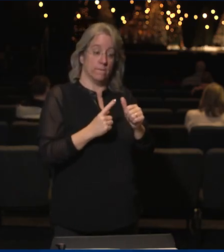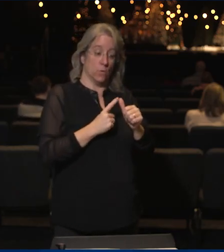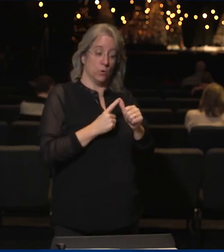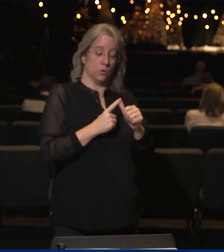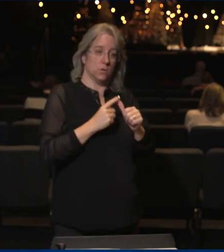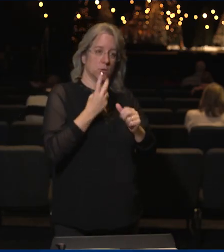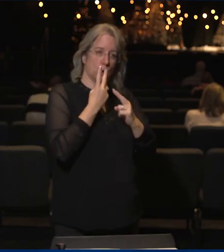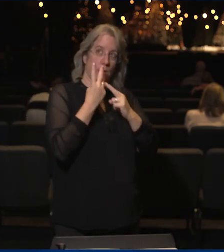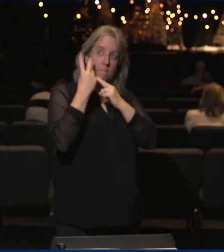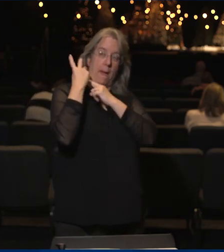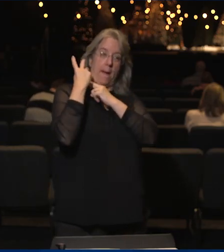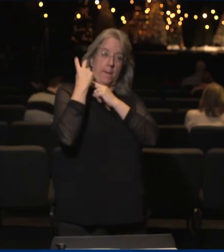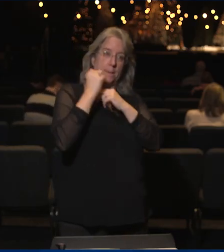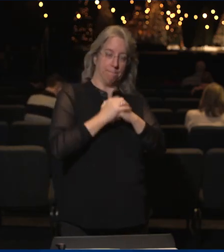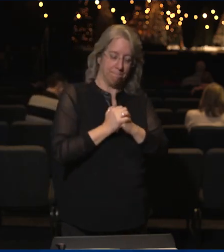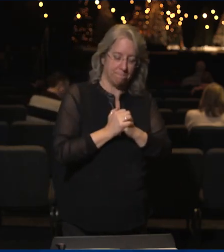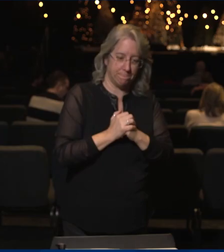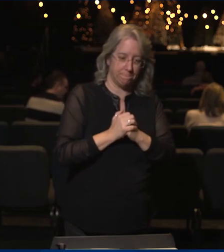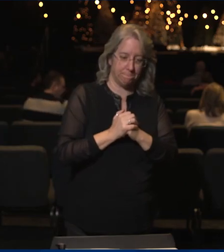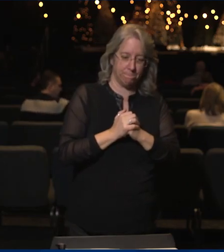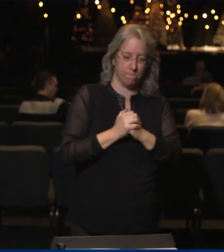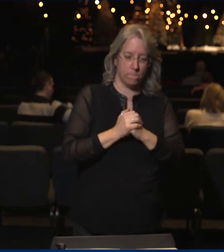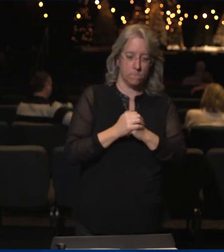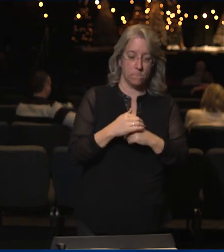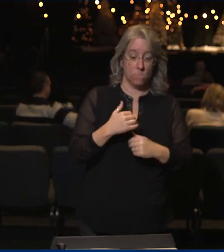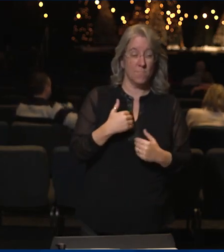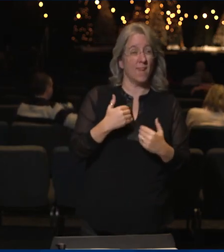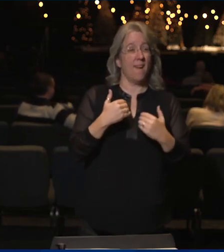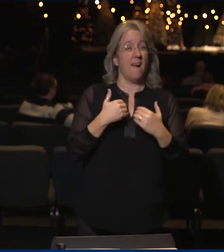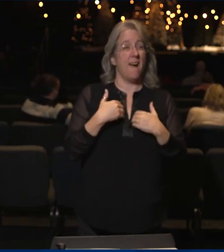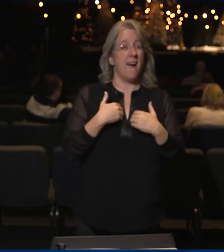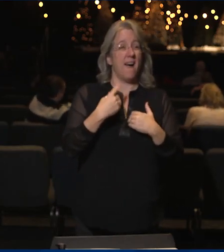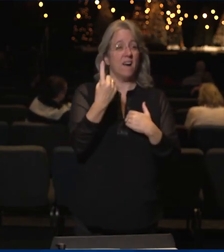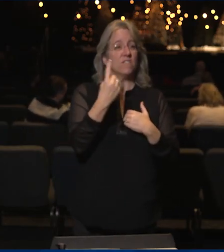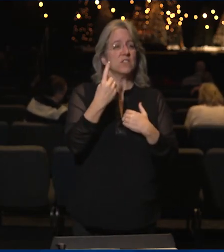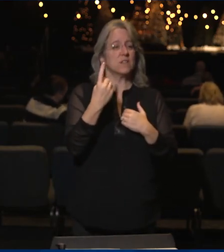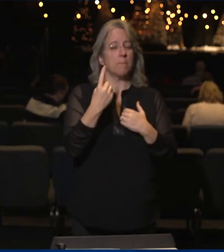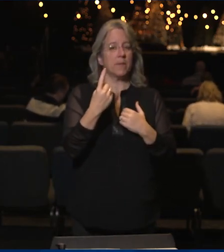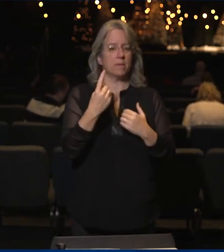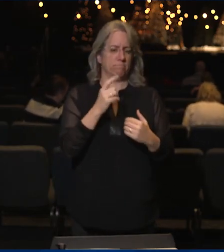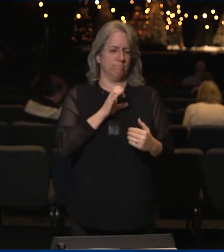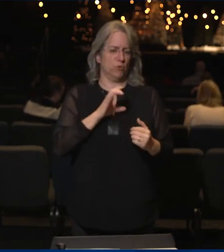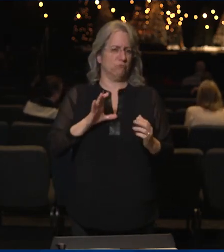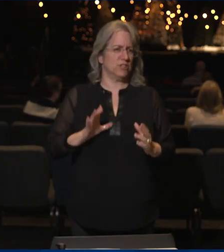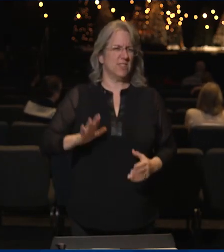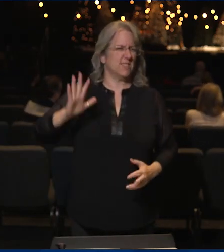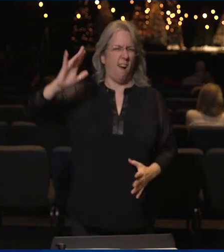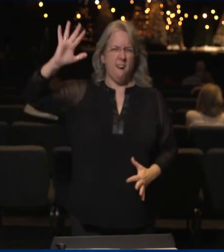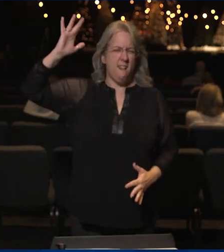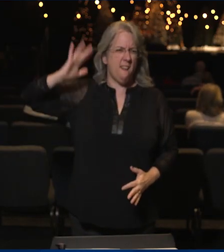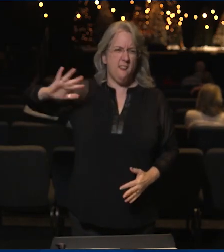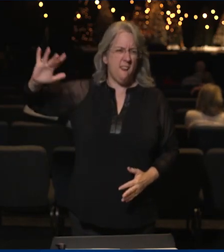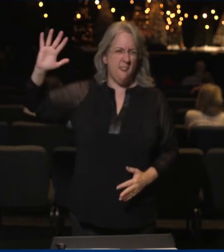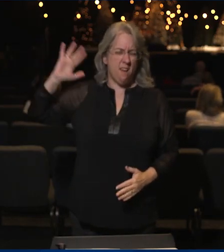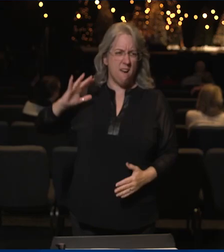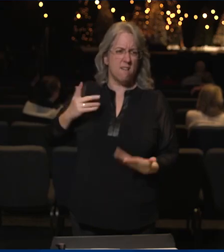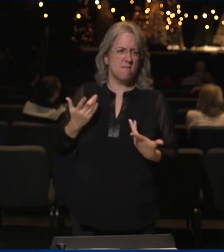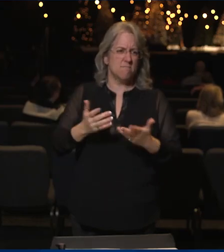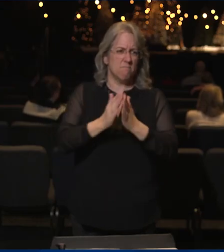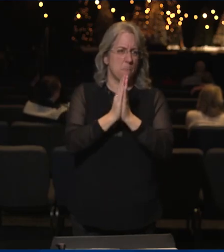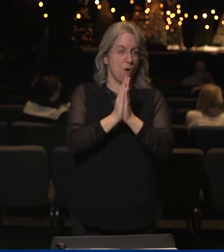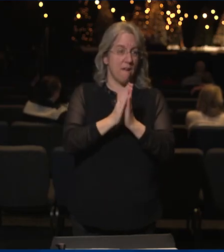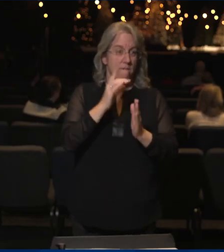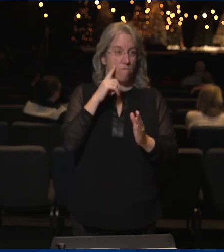back. And there's an ancient practice in the church that Christians have prayed for